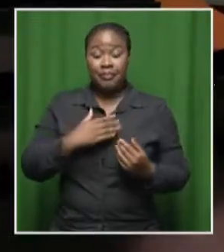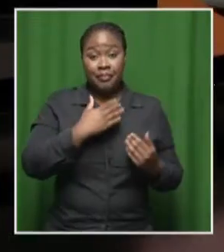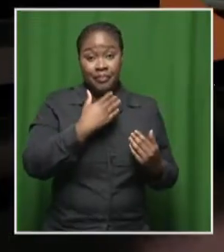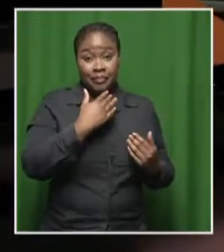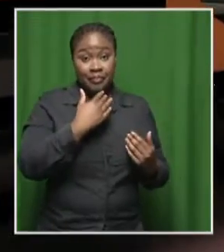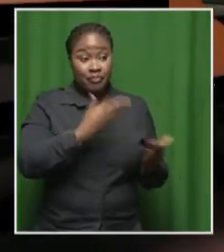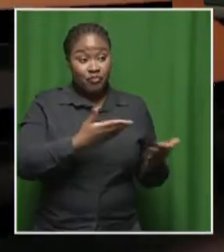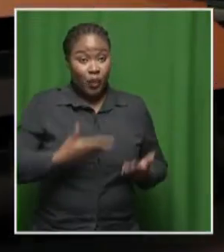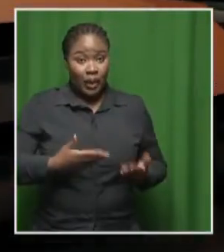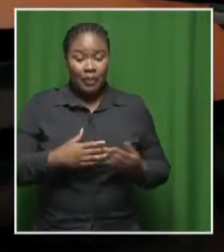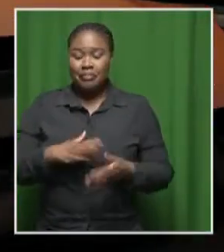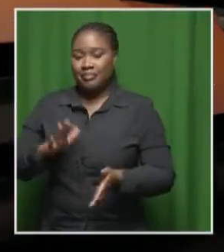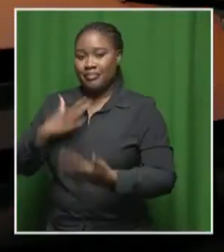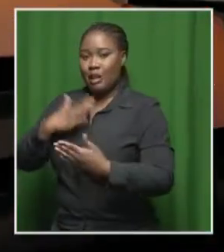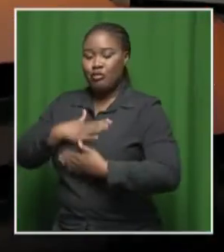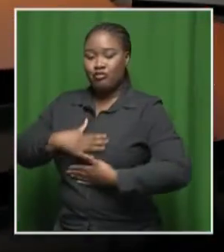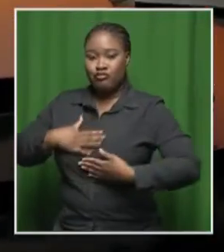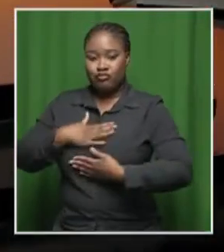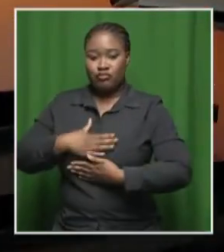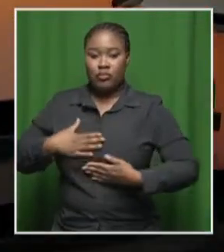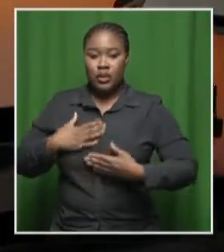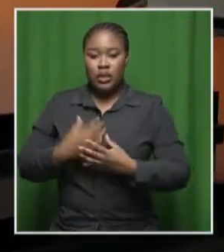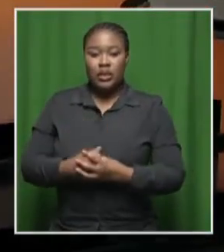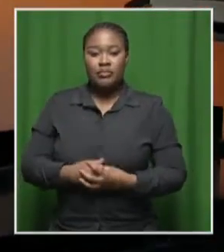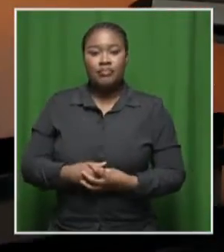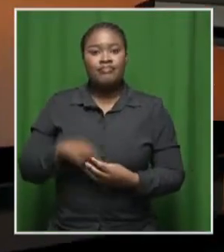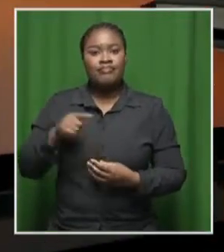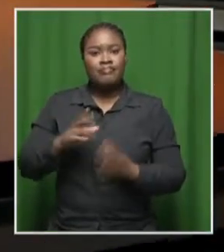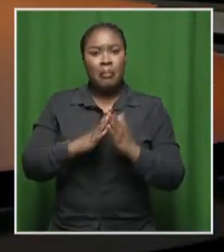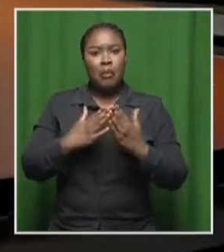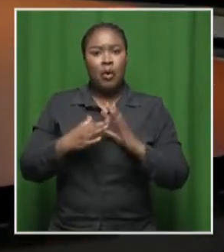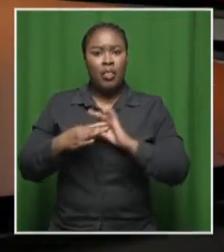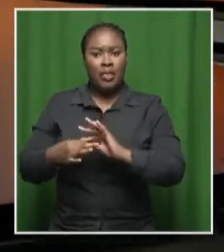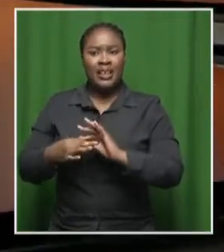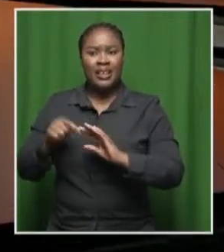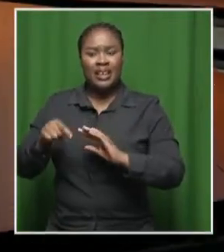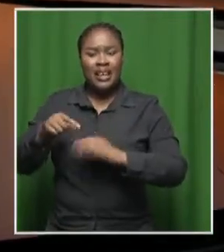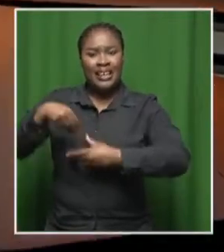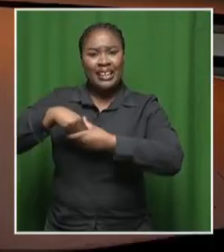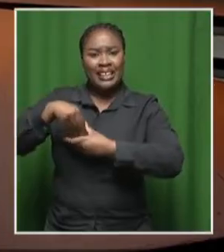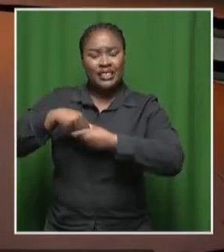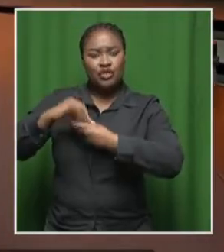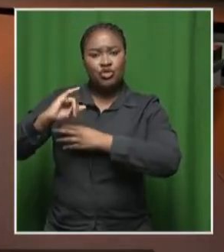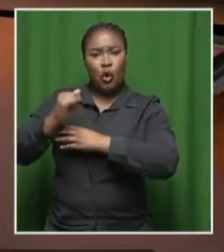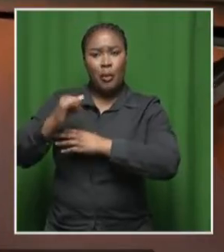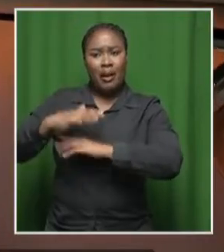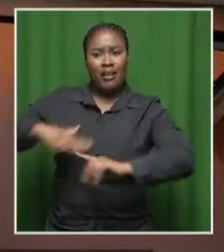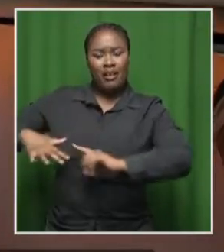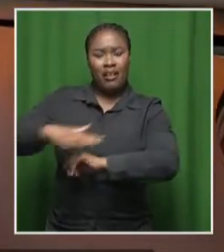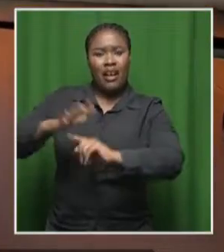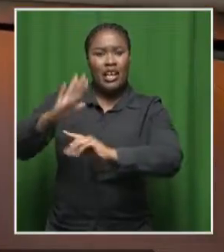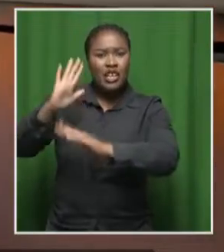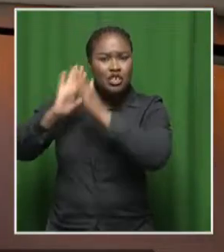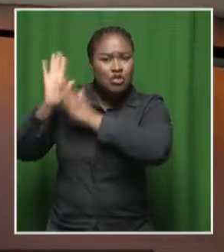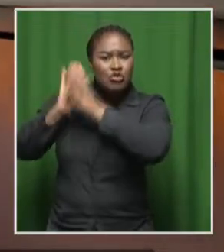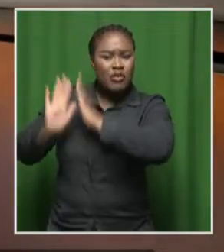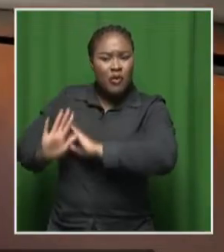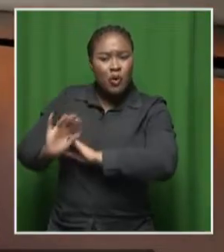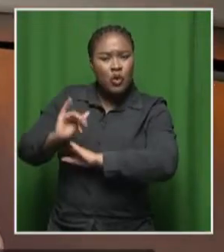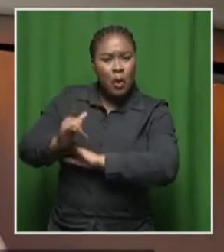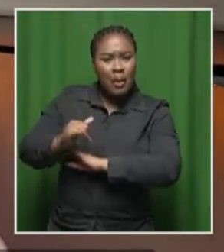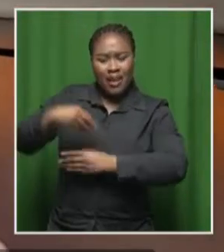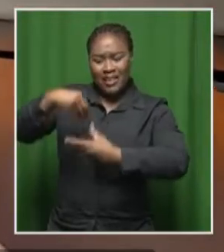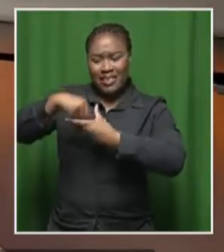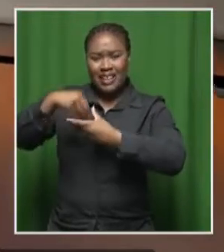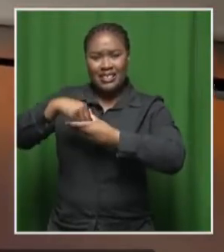me on the show. And this book, I see it goes into the inner city of Joburg's history and town plan. Do share more on this? So the